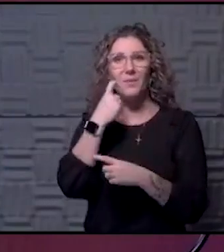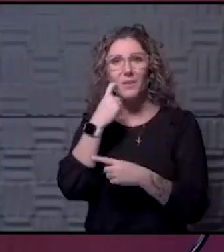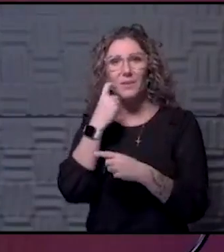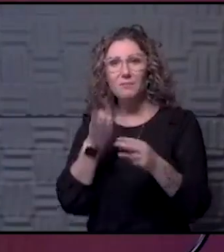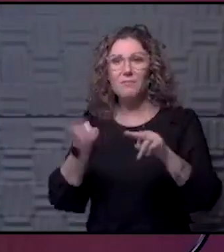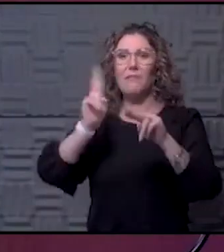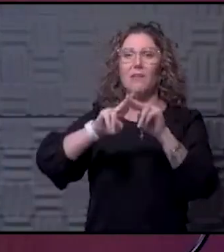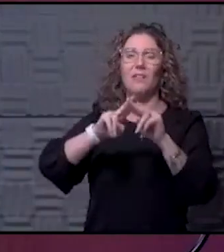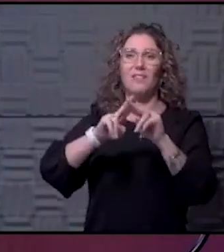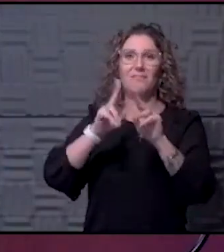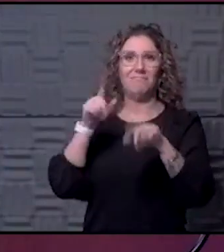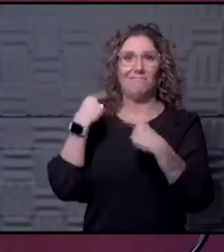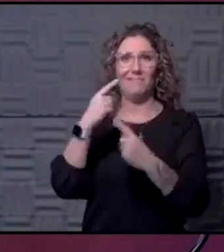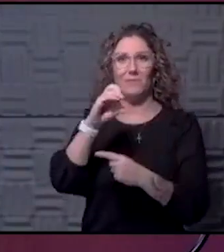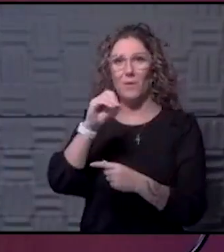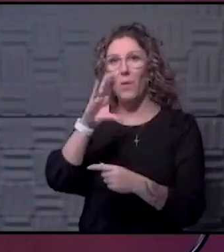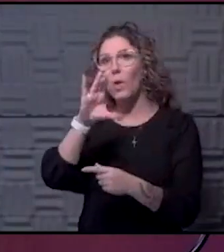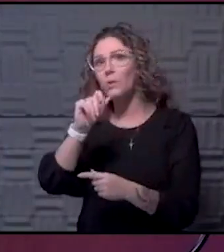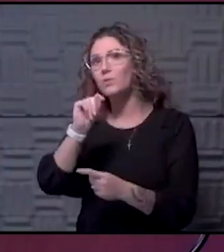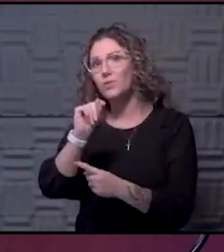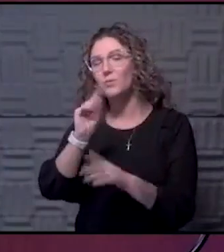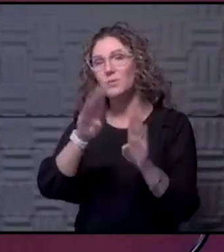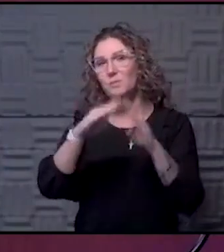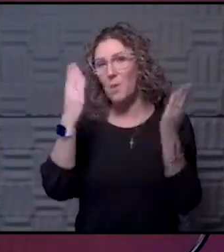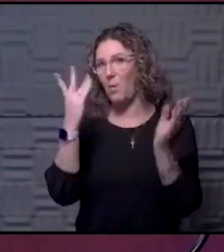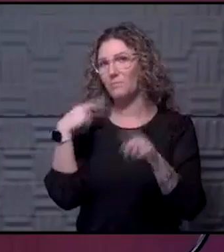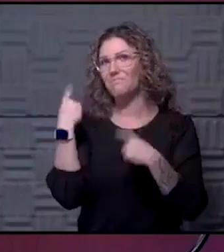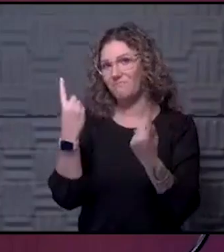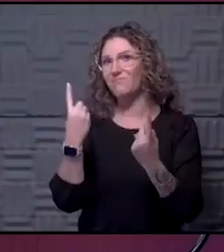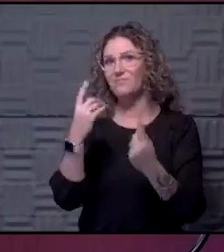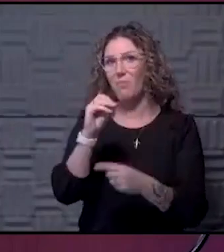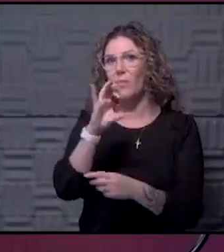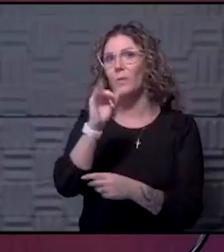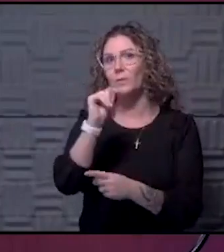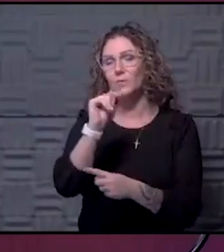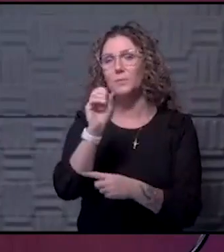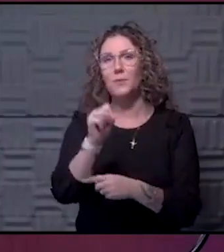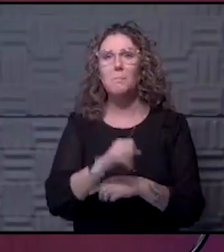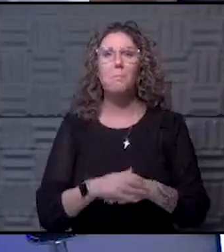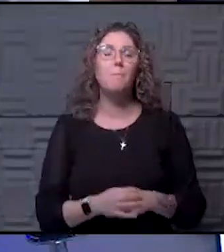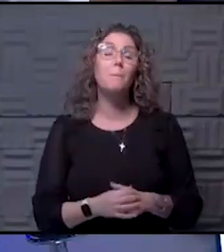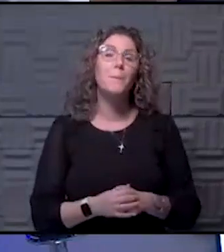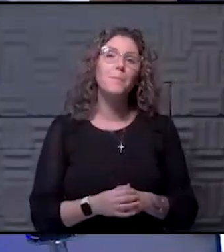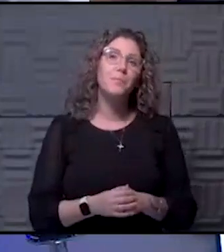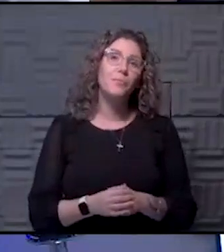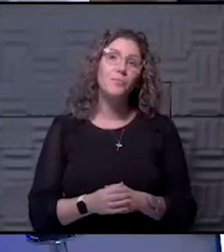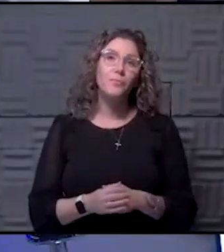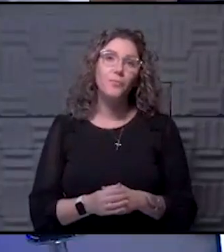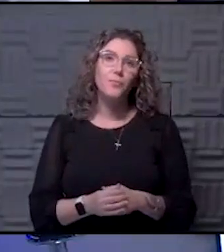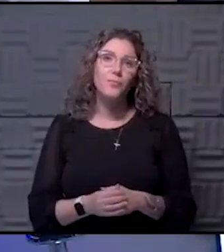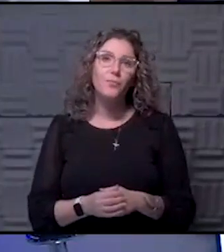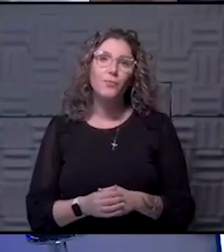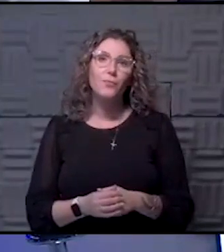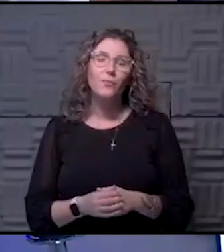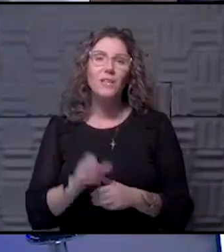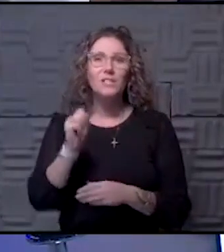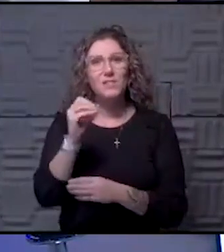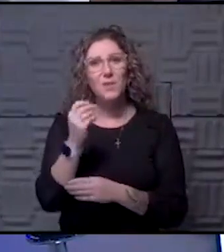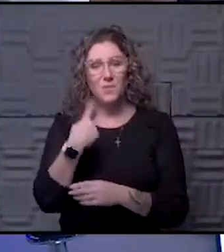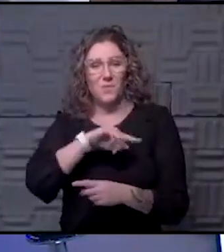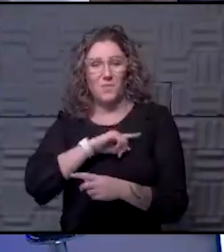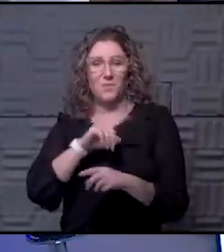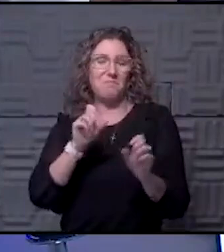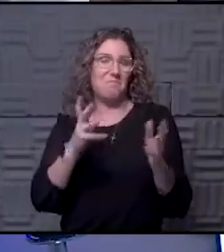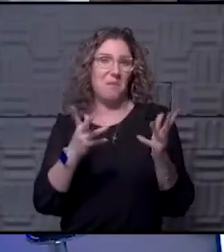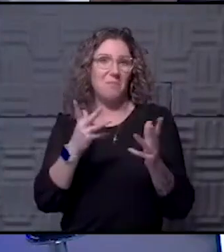influx, October-ish timeframe, it's basically been open since then. So, and we probably